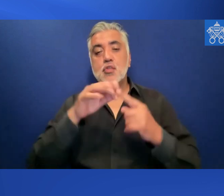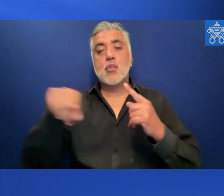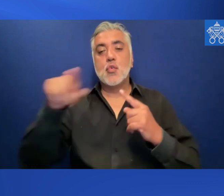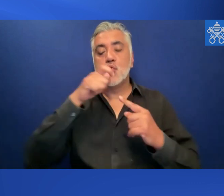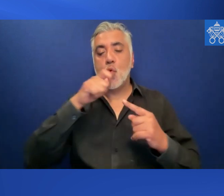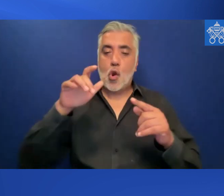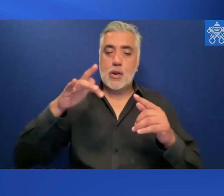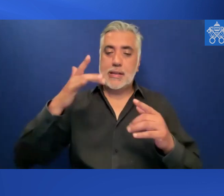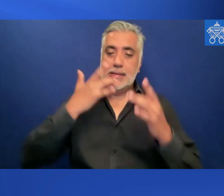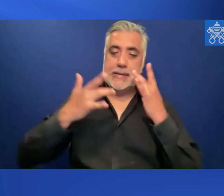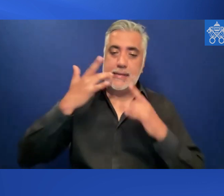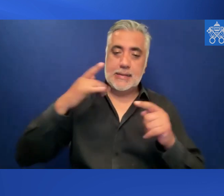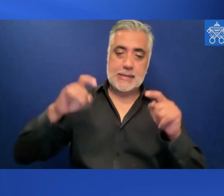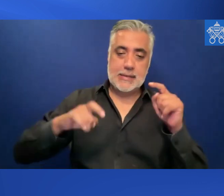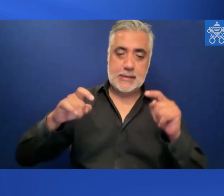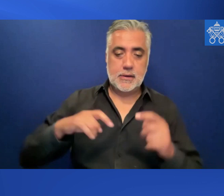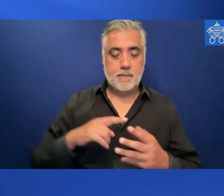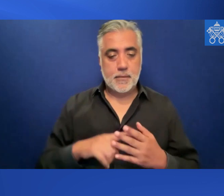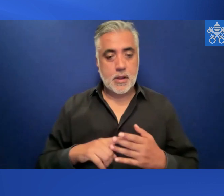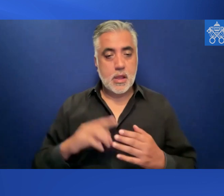beings, especially those who are in need.